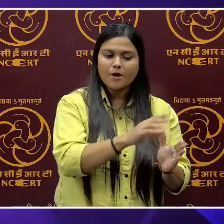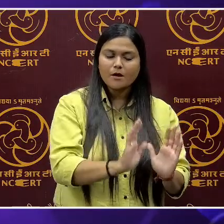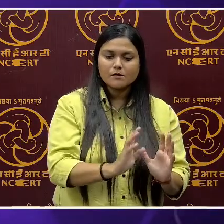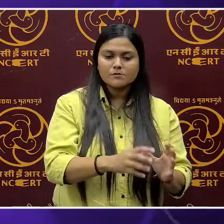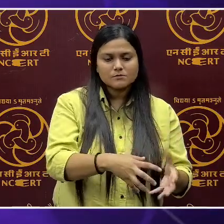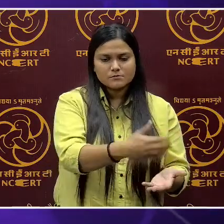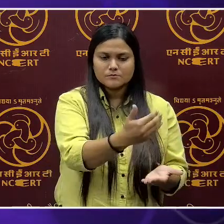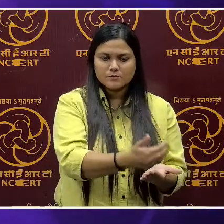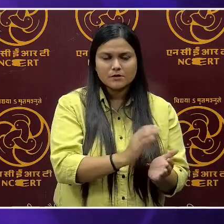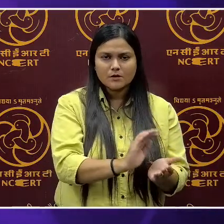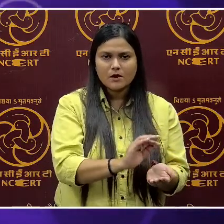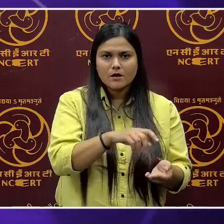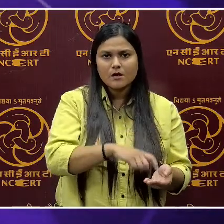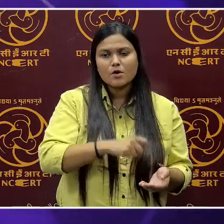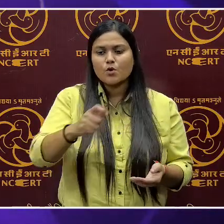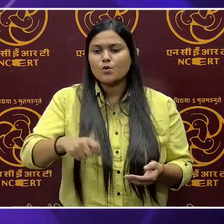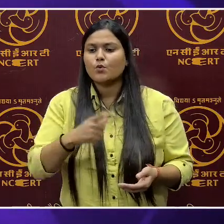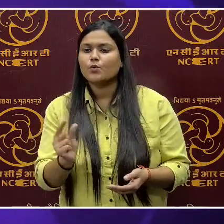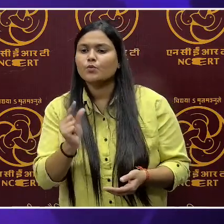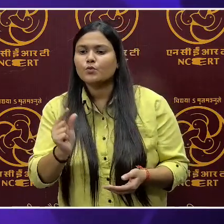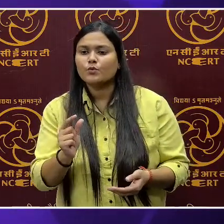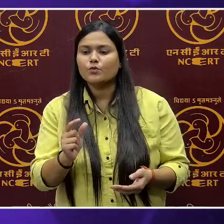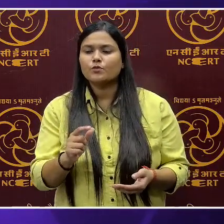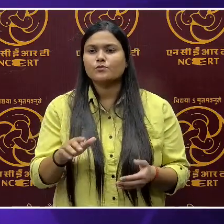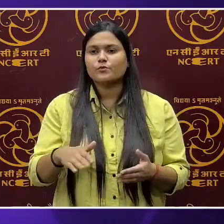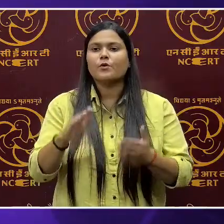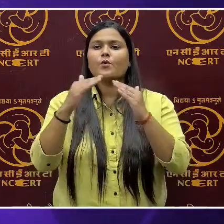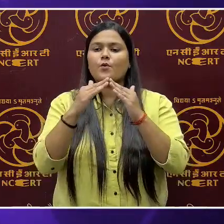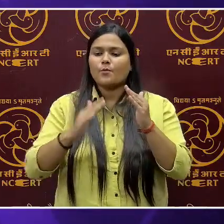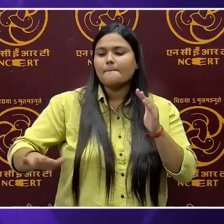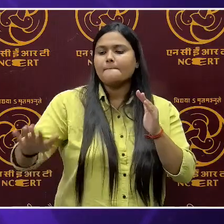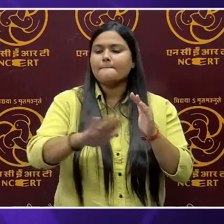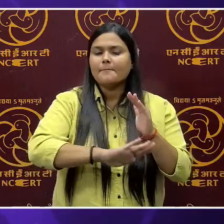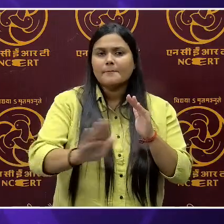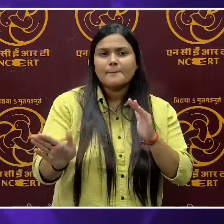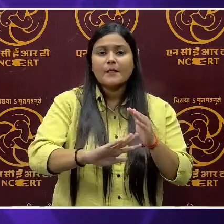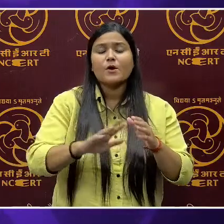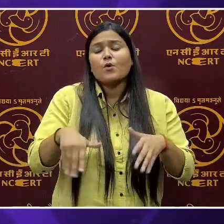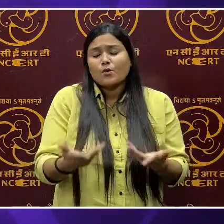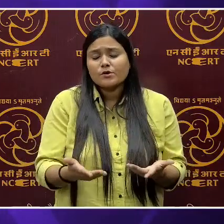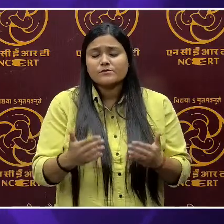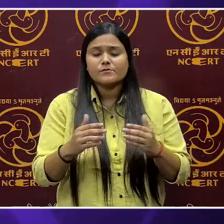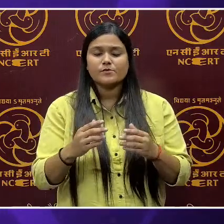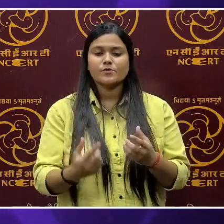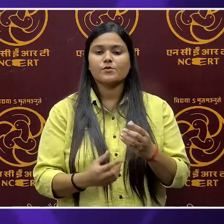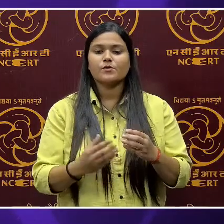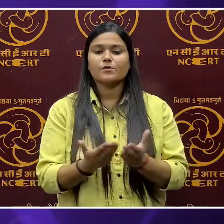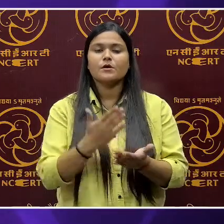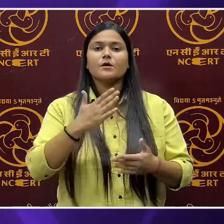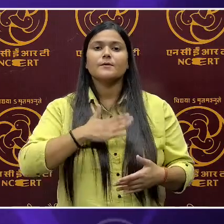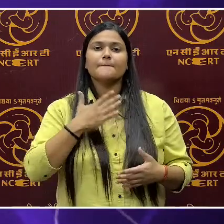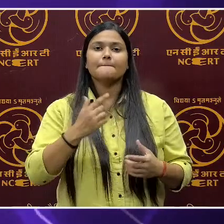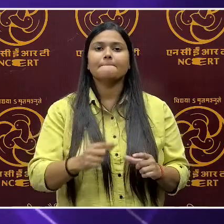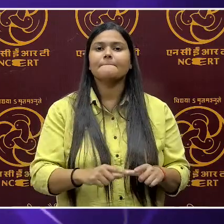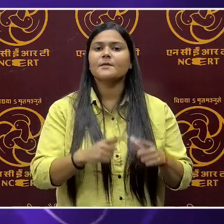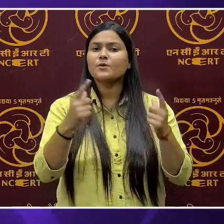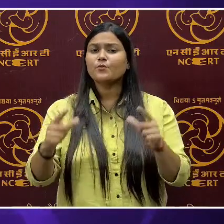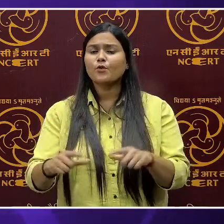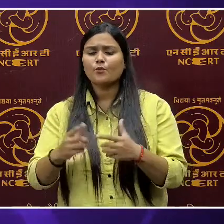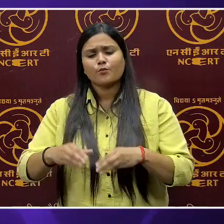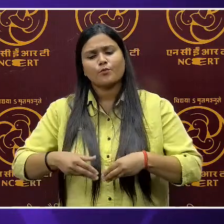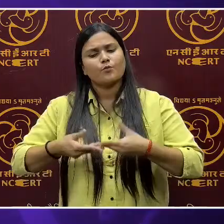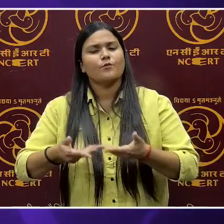is collected, use it for cleaning your home or watering your plants. Okay. So reusing